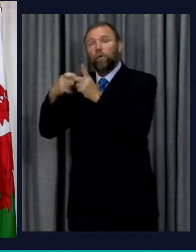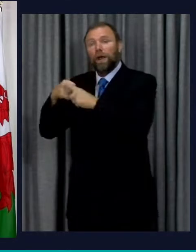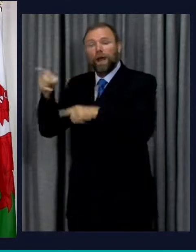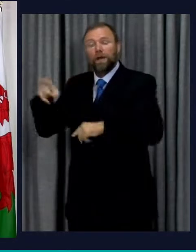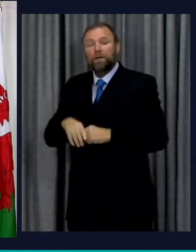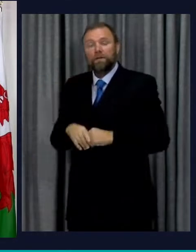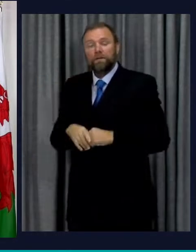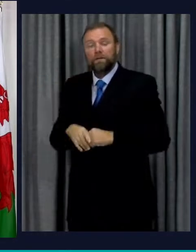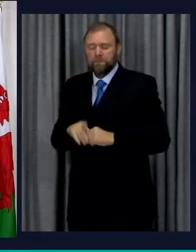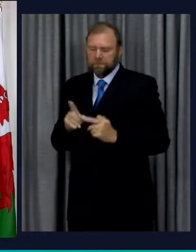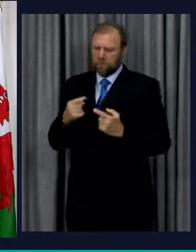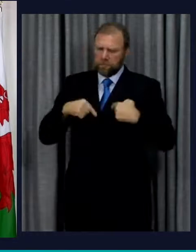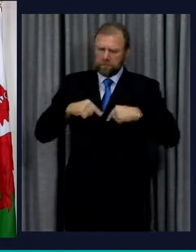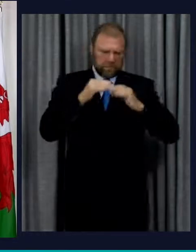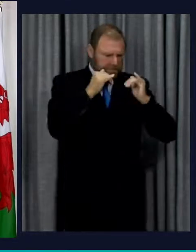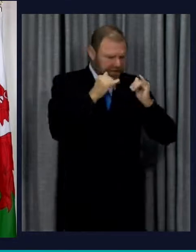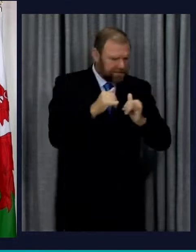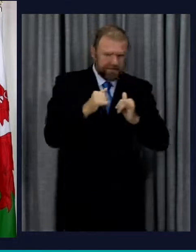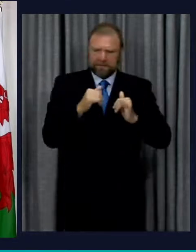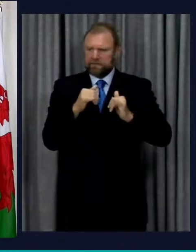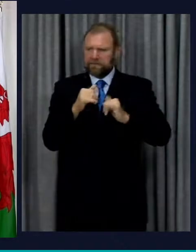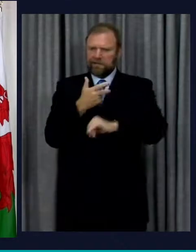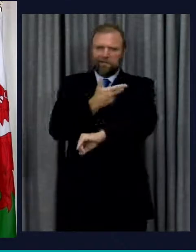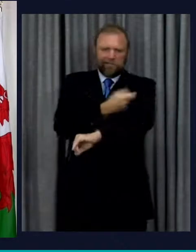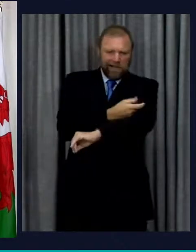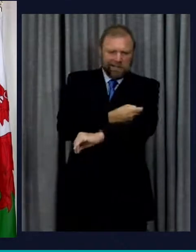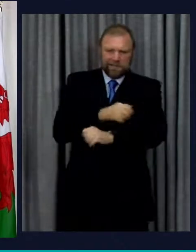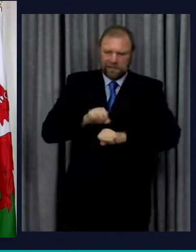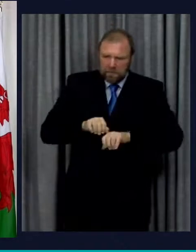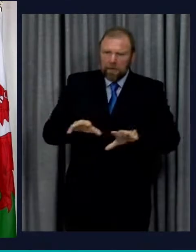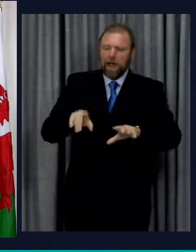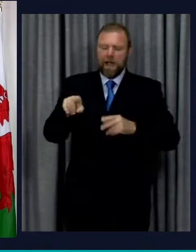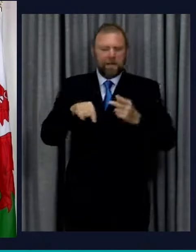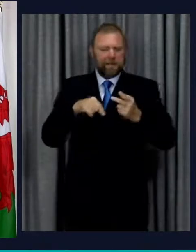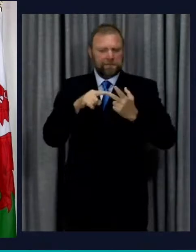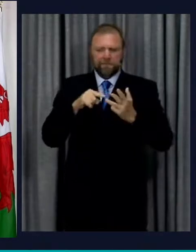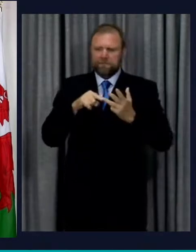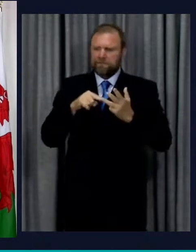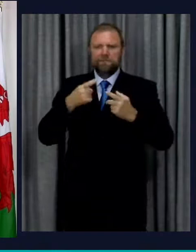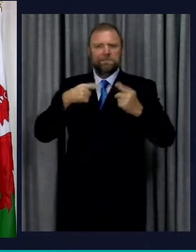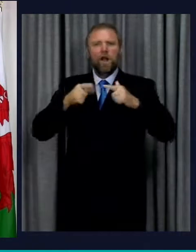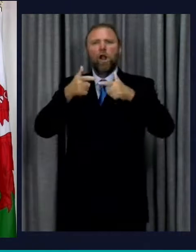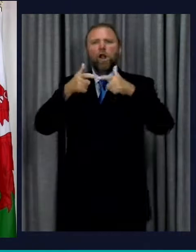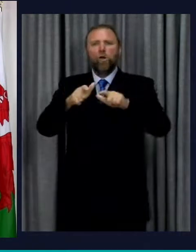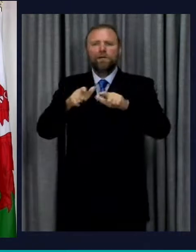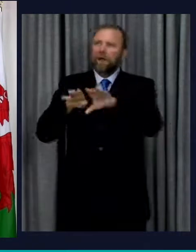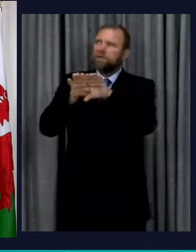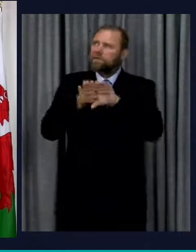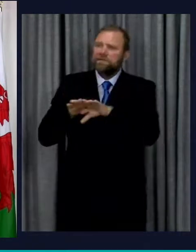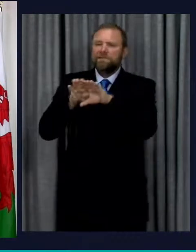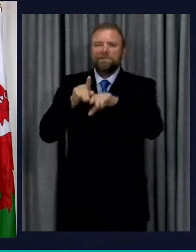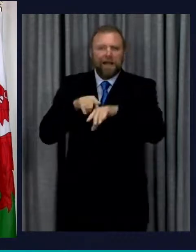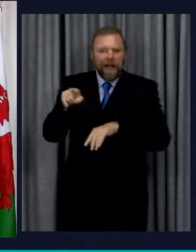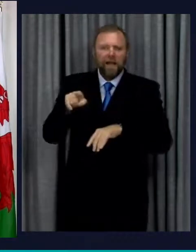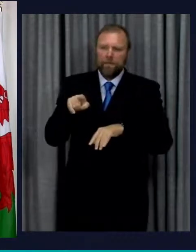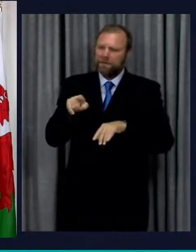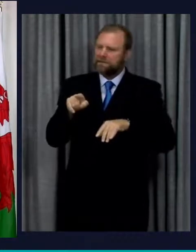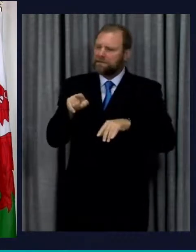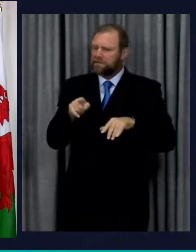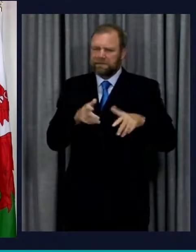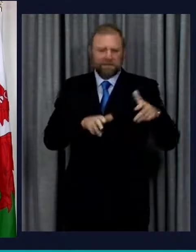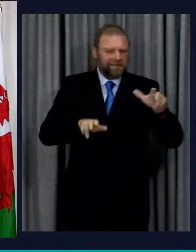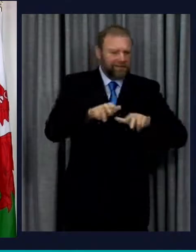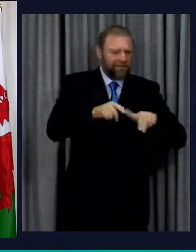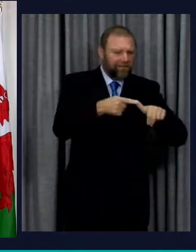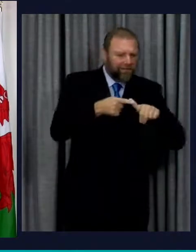vaccine supply, how we all went together on the first lockdown, the reality where advice came from, the scientific advice, what we